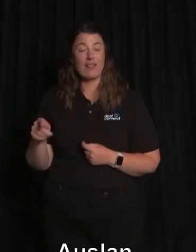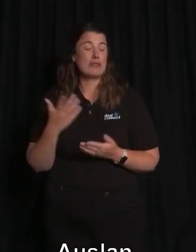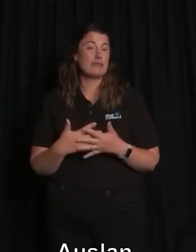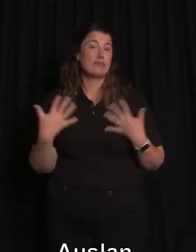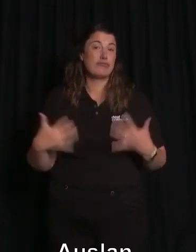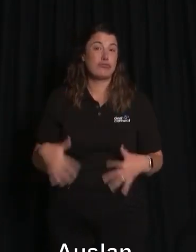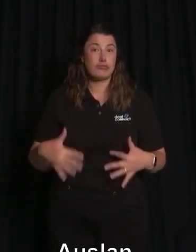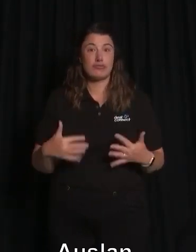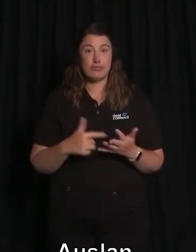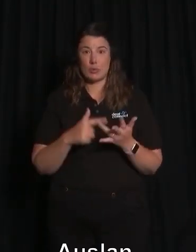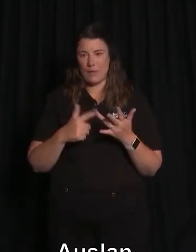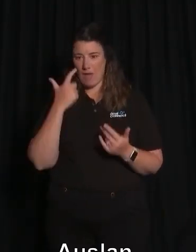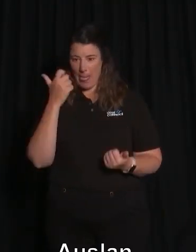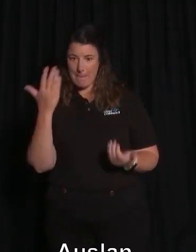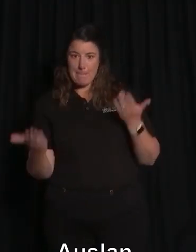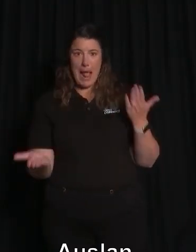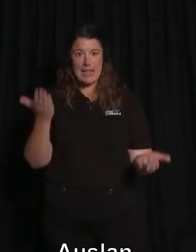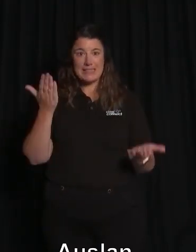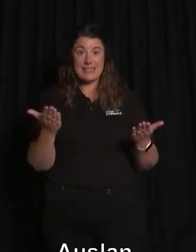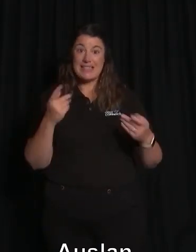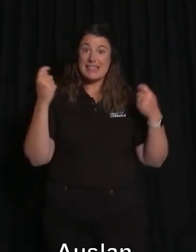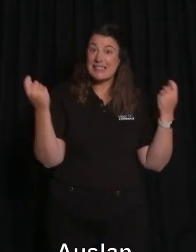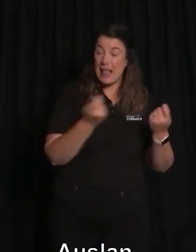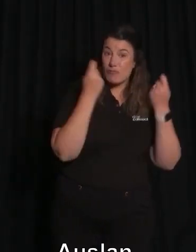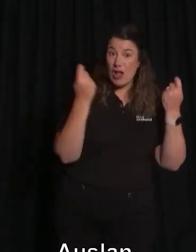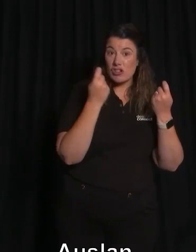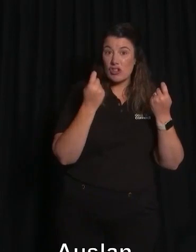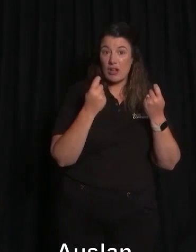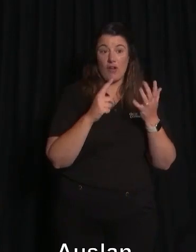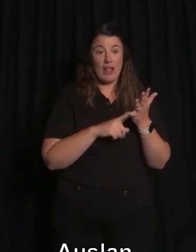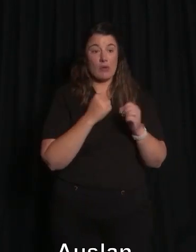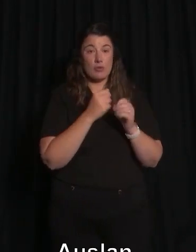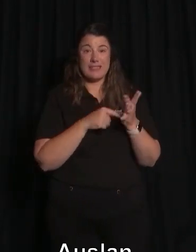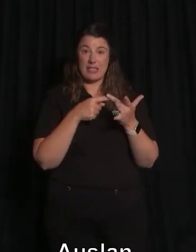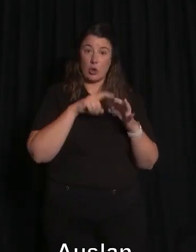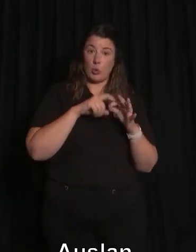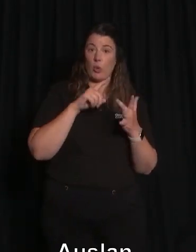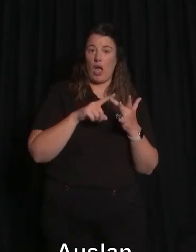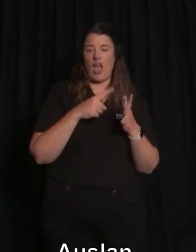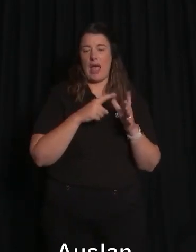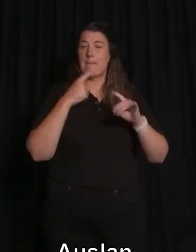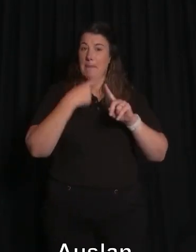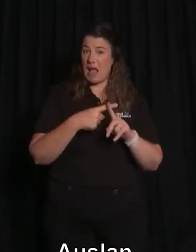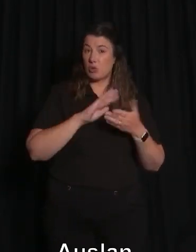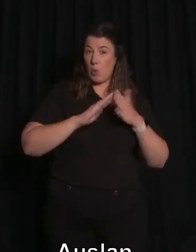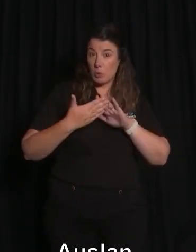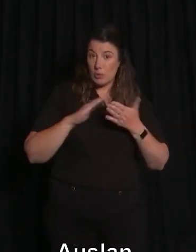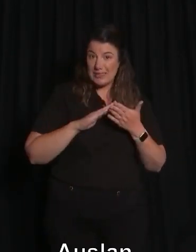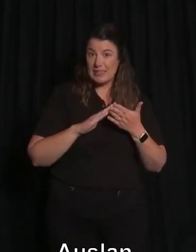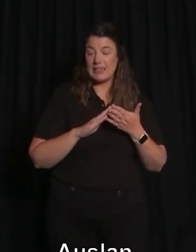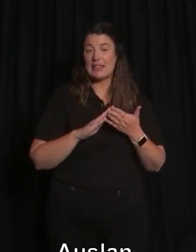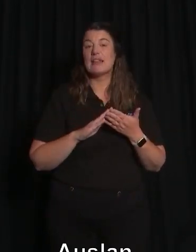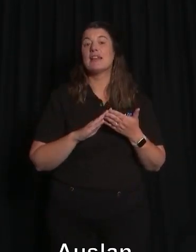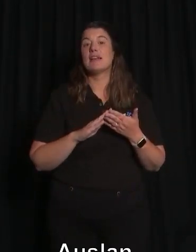job of striking the balance between a celebration of LGBTIQA+ communities while